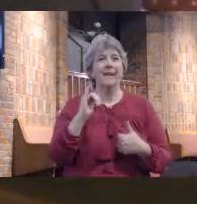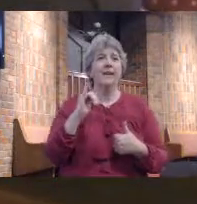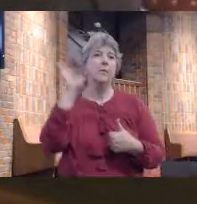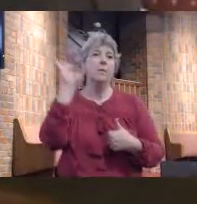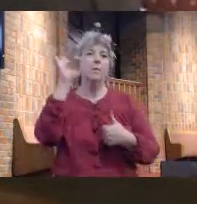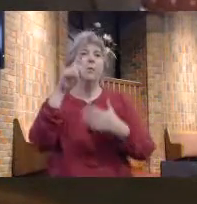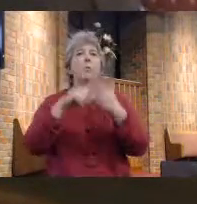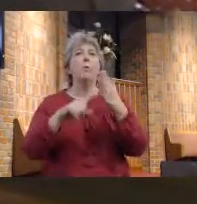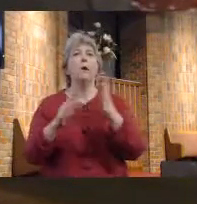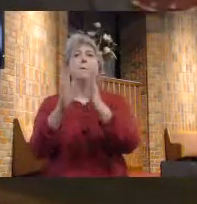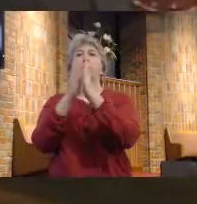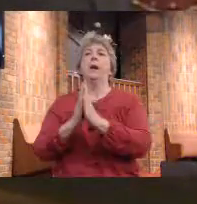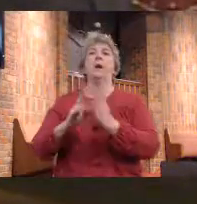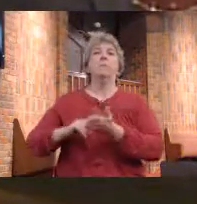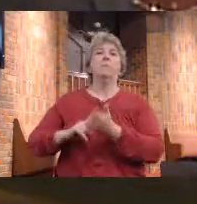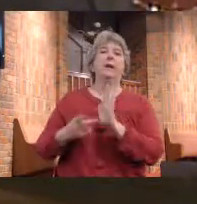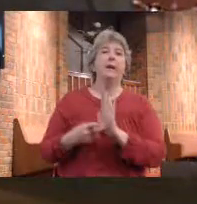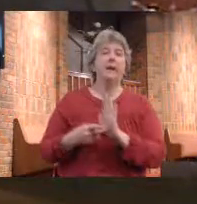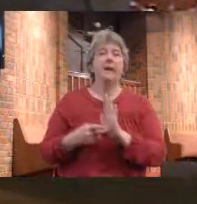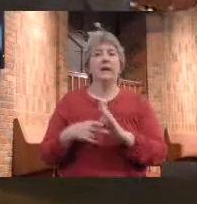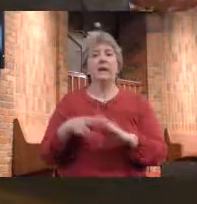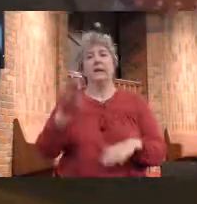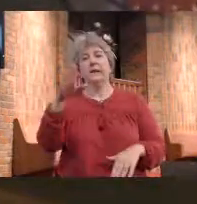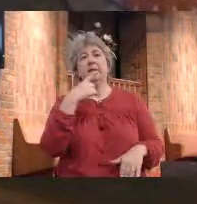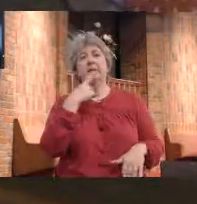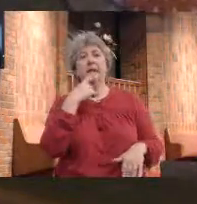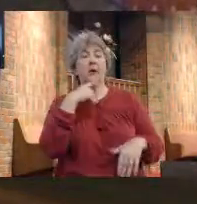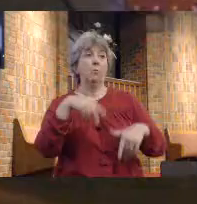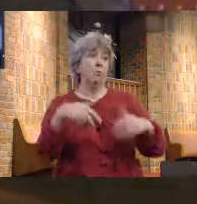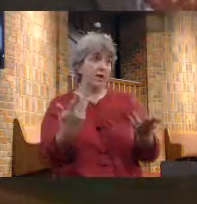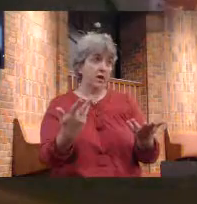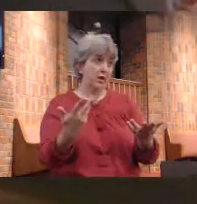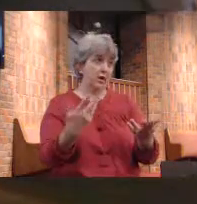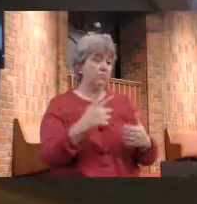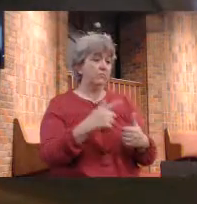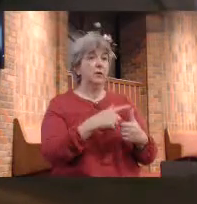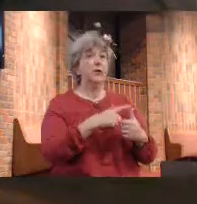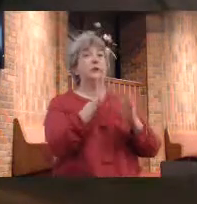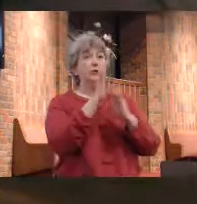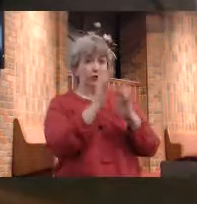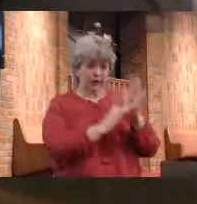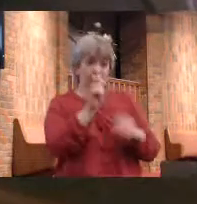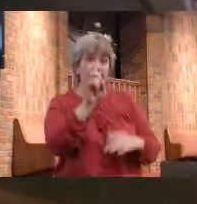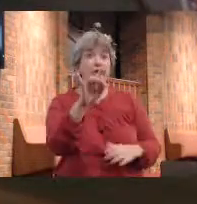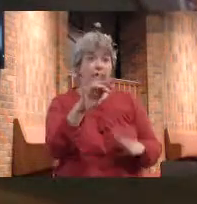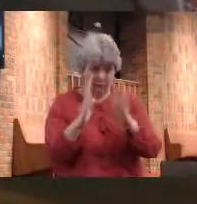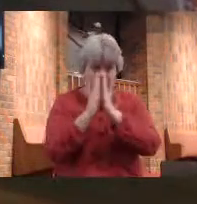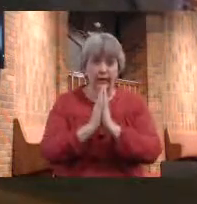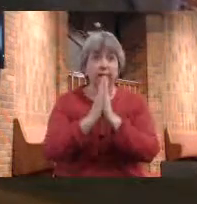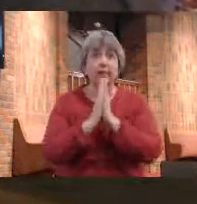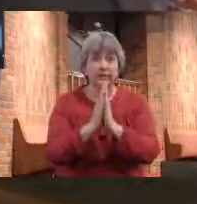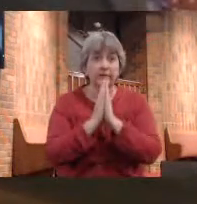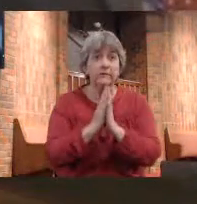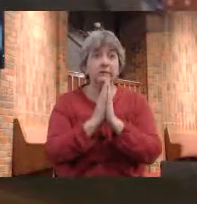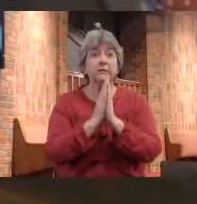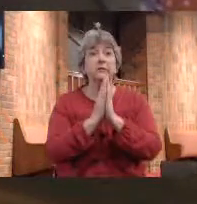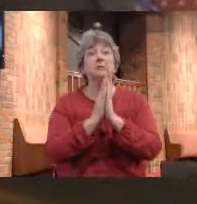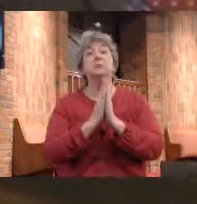prayer. And you'd begin with a statement, something like, well, that's what Jesus did.